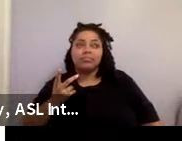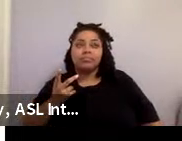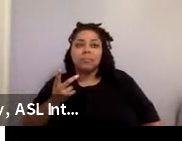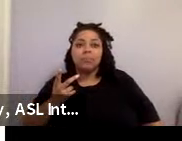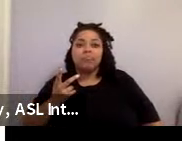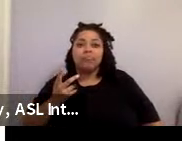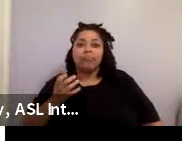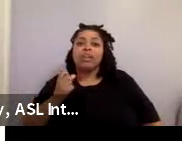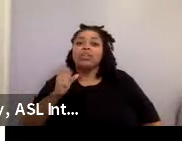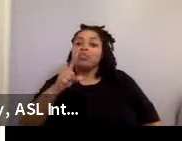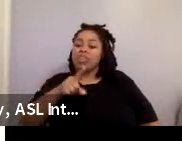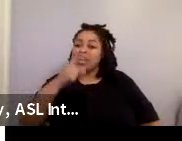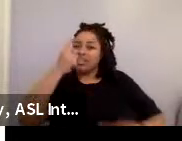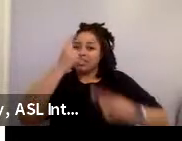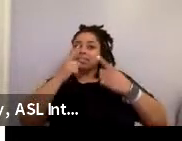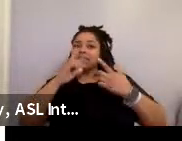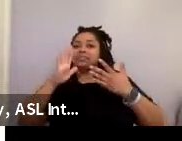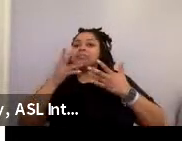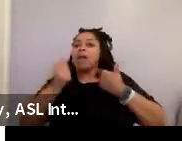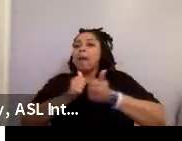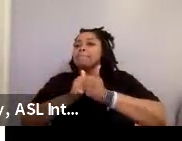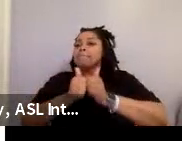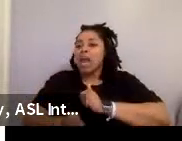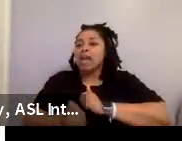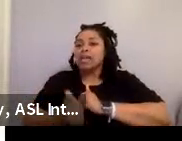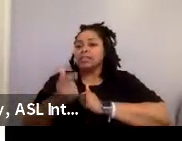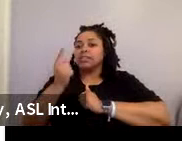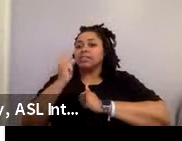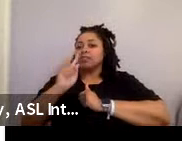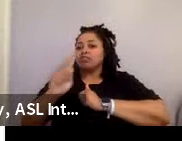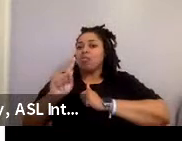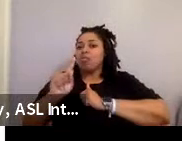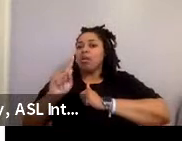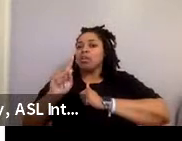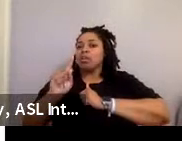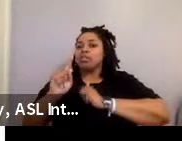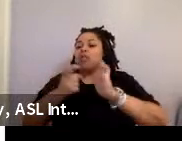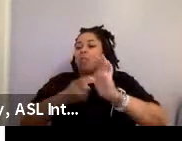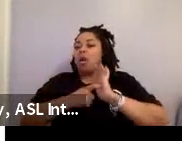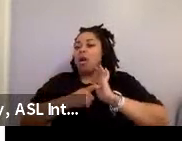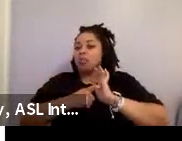this would be considered a pass for the tactily discernible requirement.